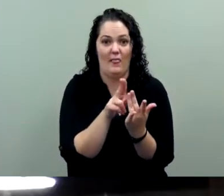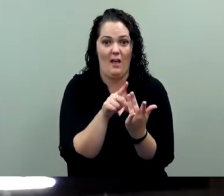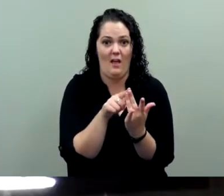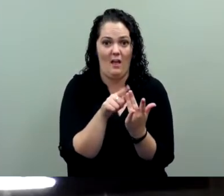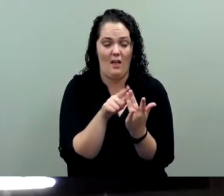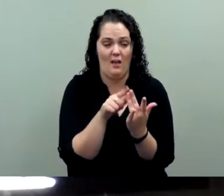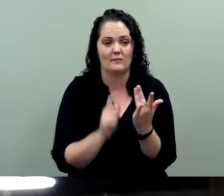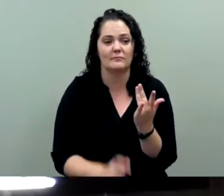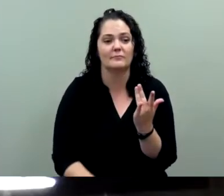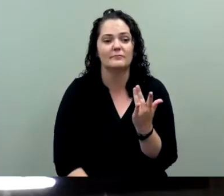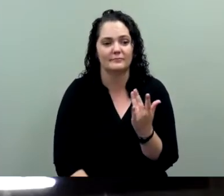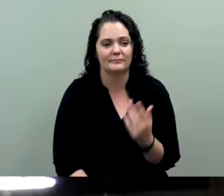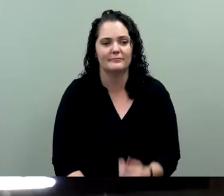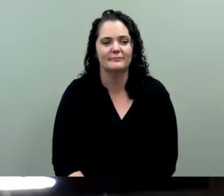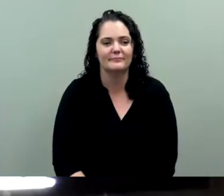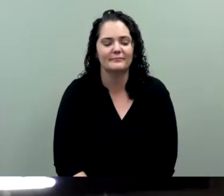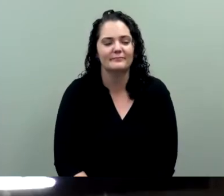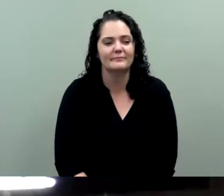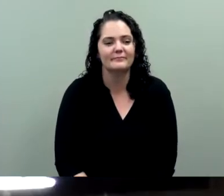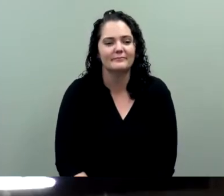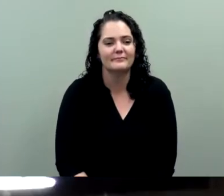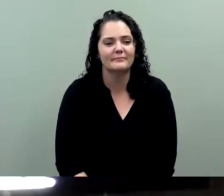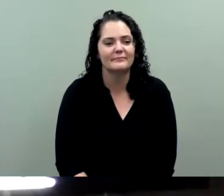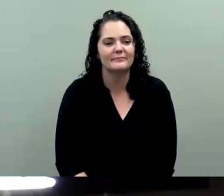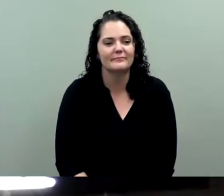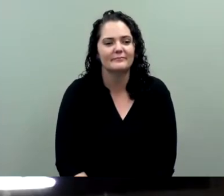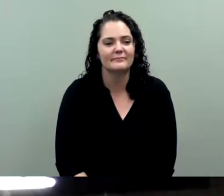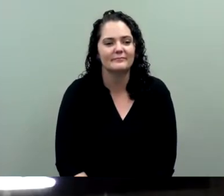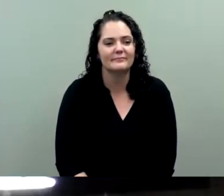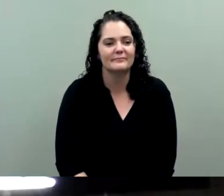1 and 2